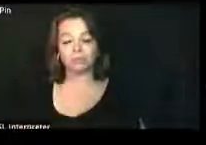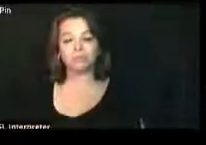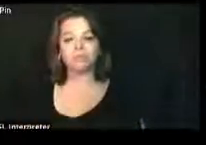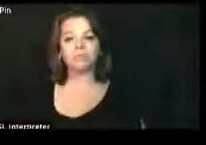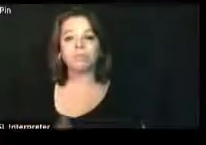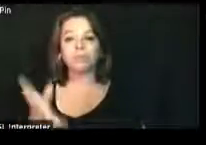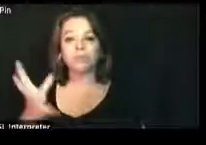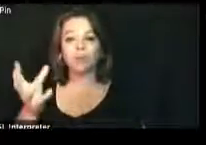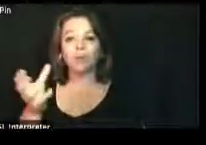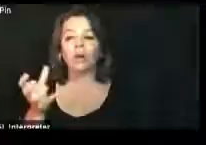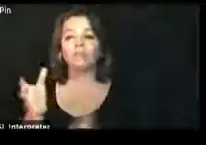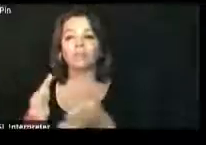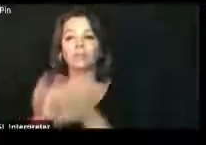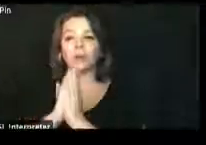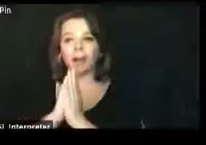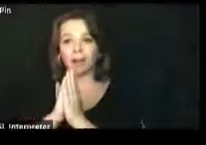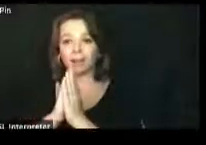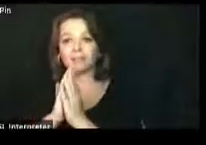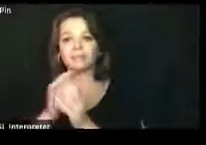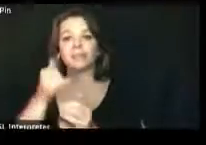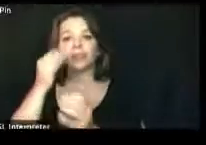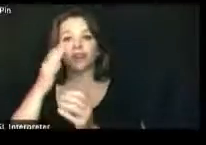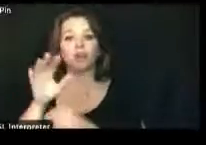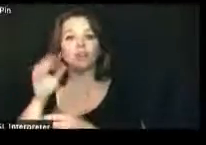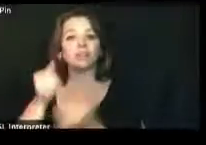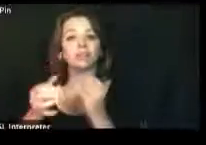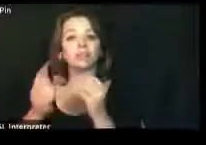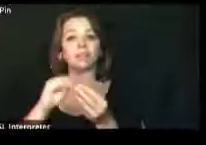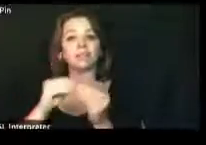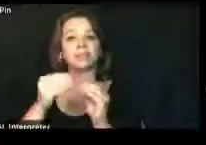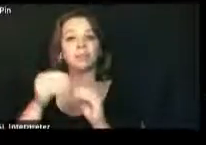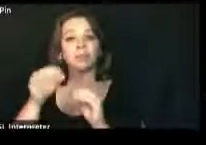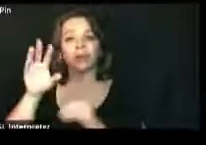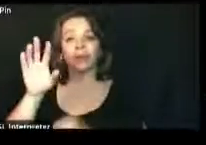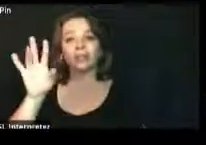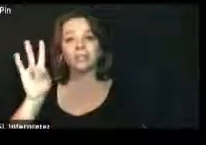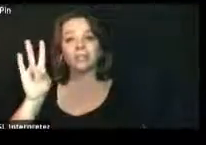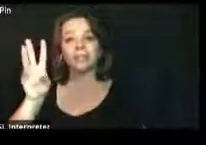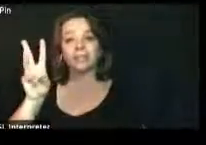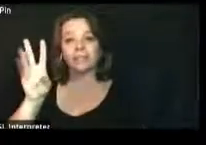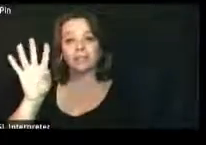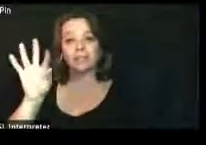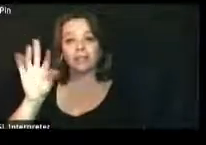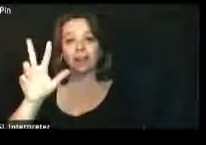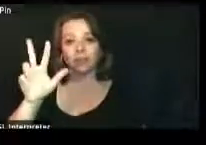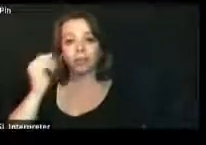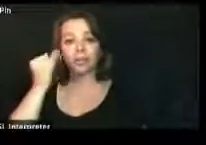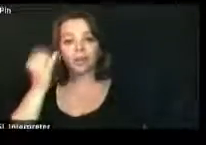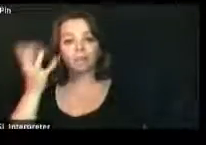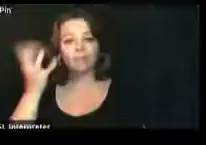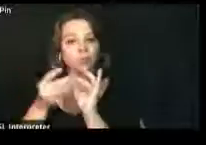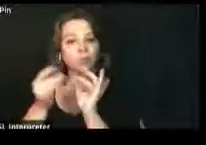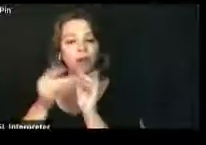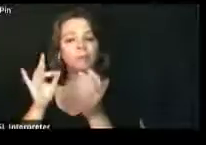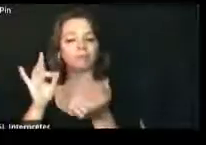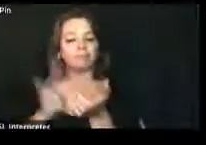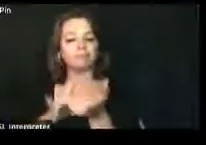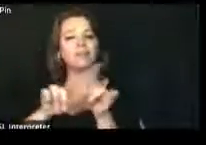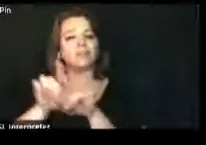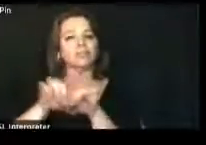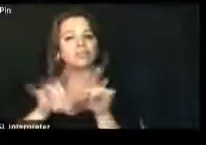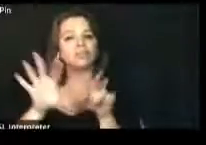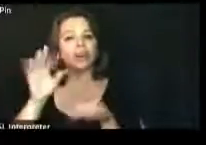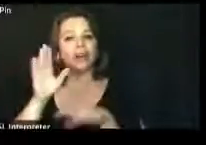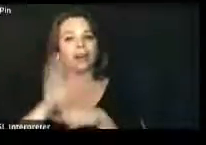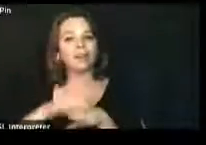with the last four, 7693. If you wish to give comment this evening, would you please press star 9 on your telephone keypad.